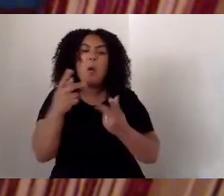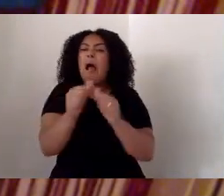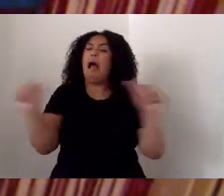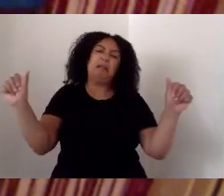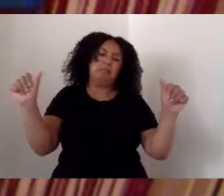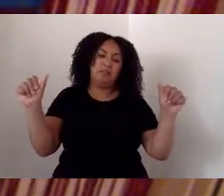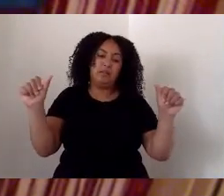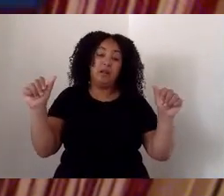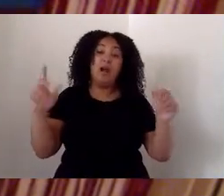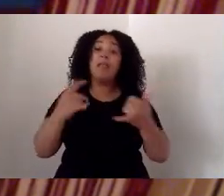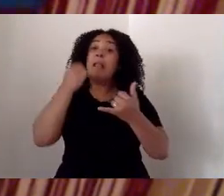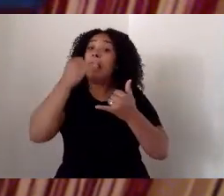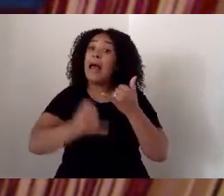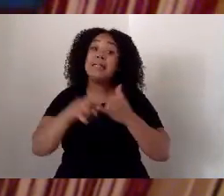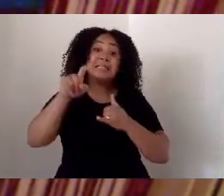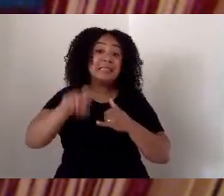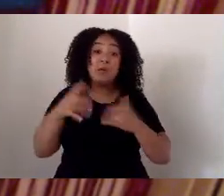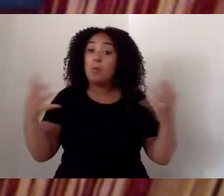sticky.